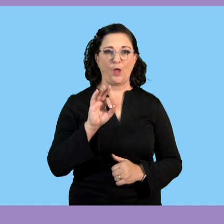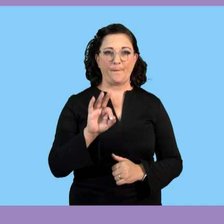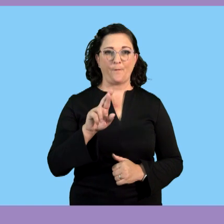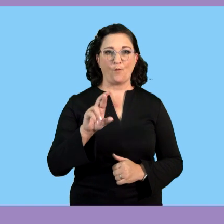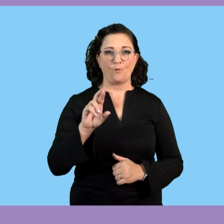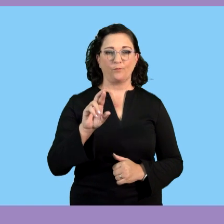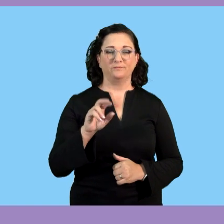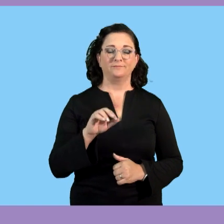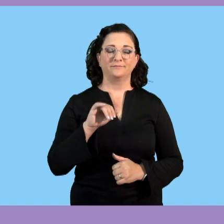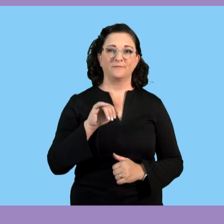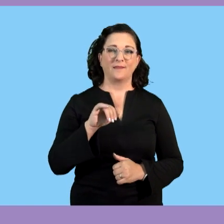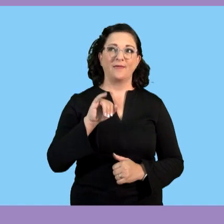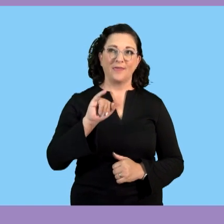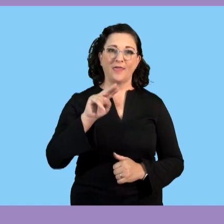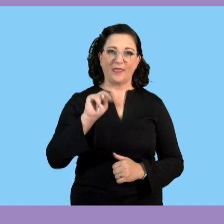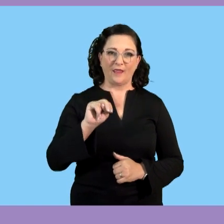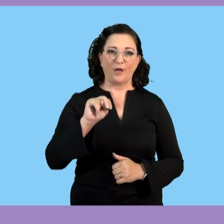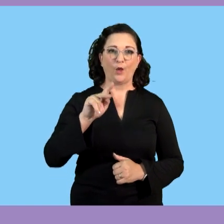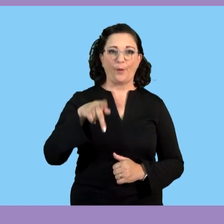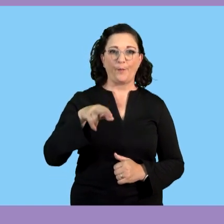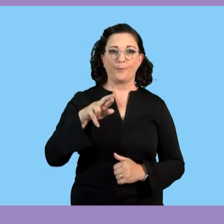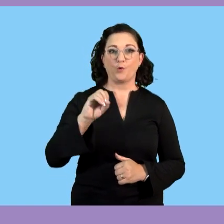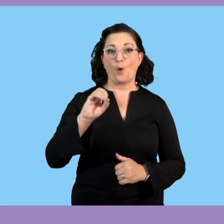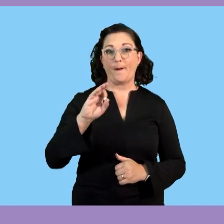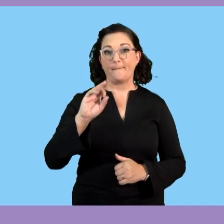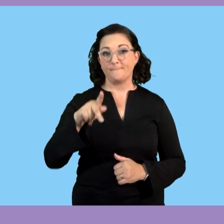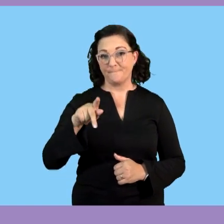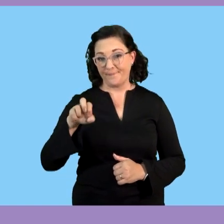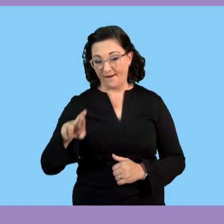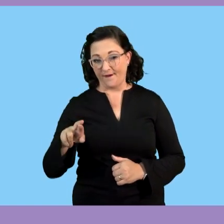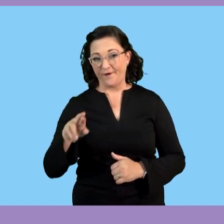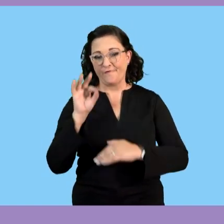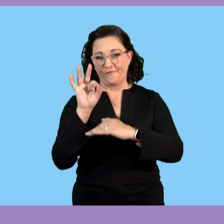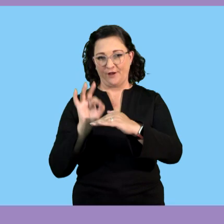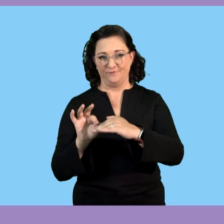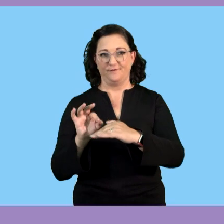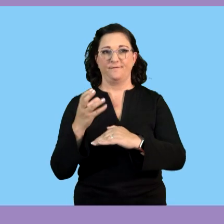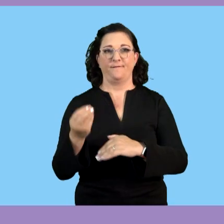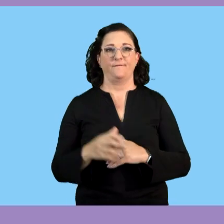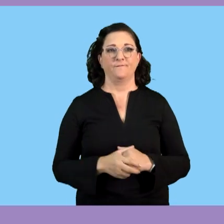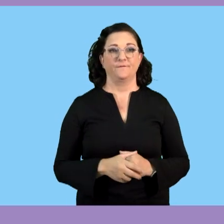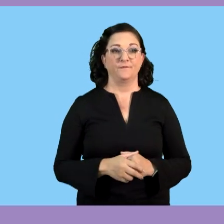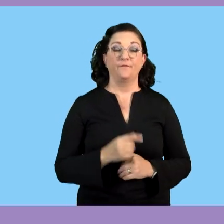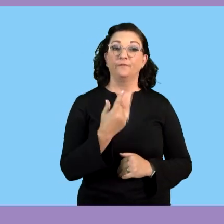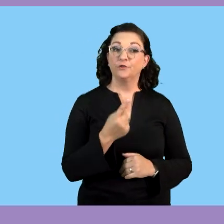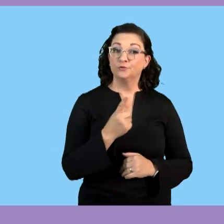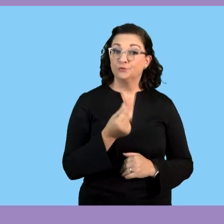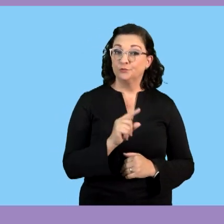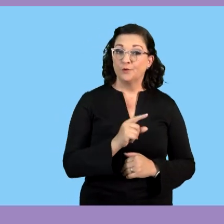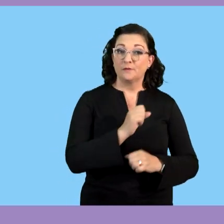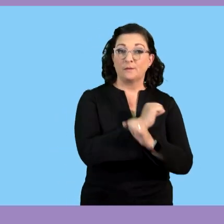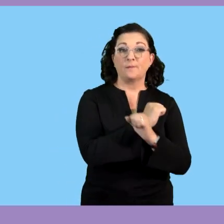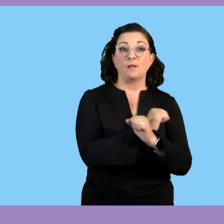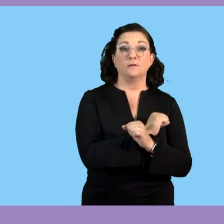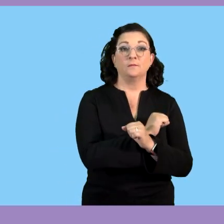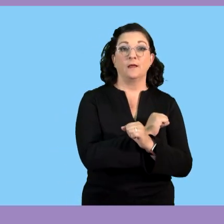fraction. But the shorter way of getting there would be 1. We first multiply the numerator with the